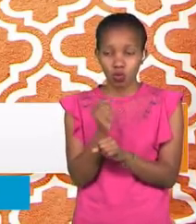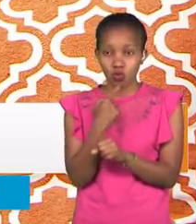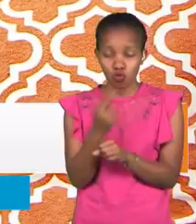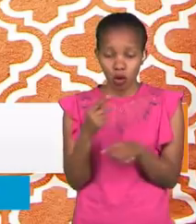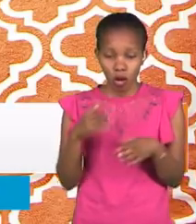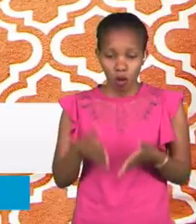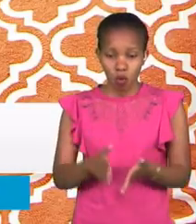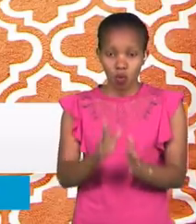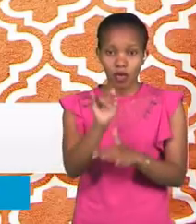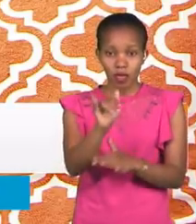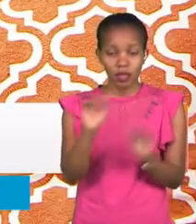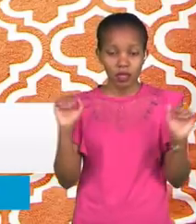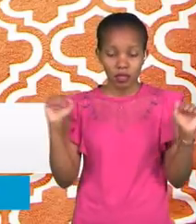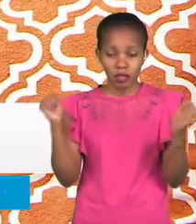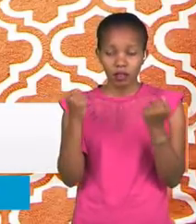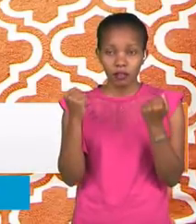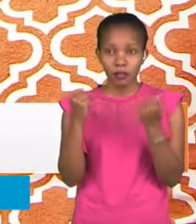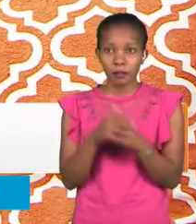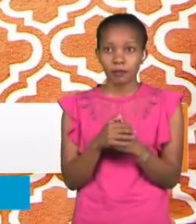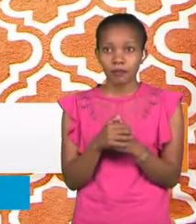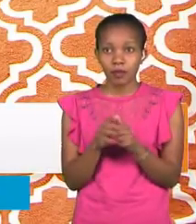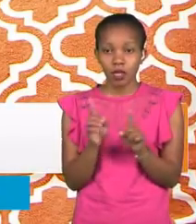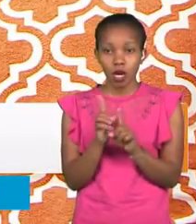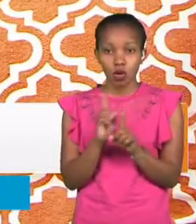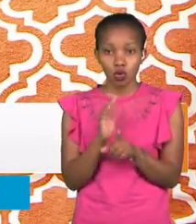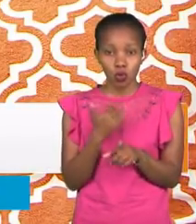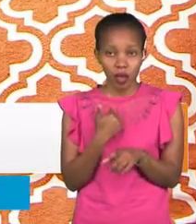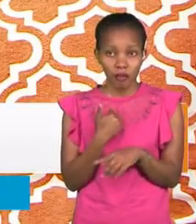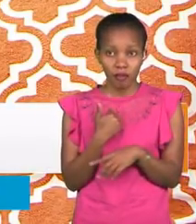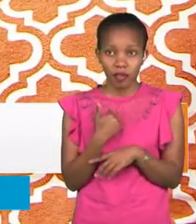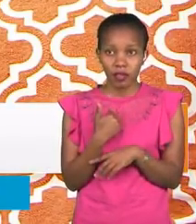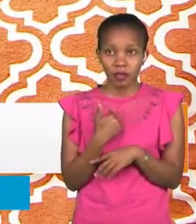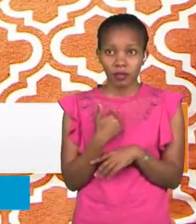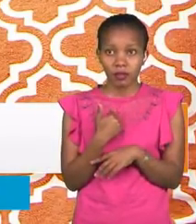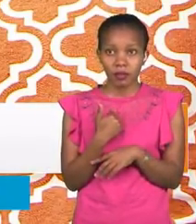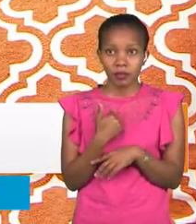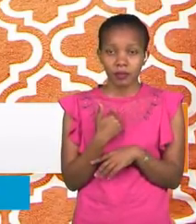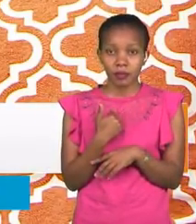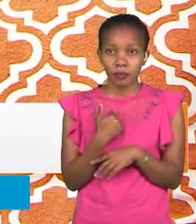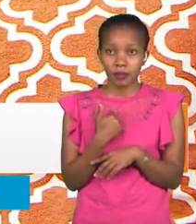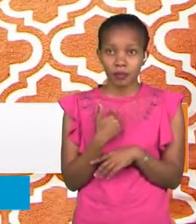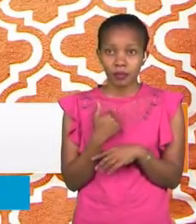route is safe. Mm-hmm. And then we have who we call